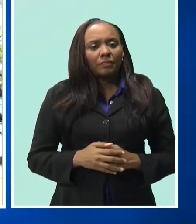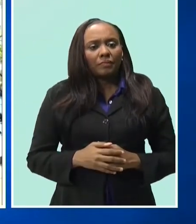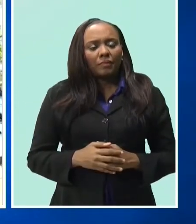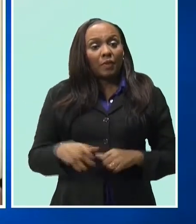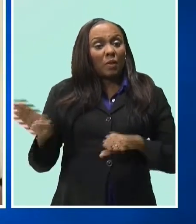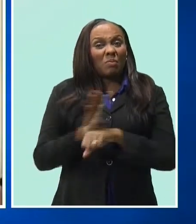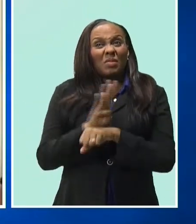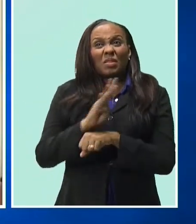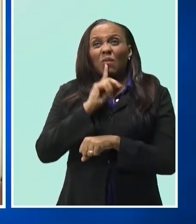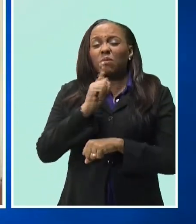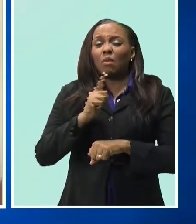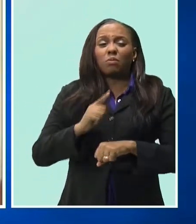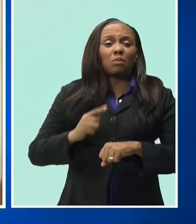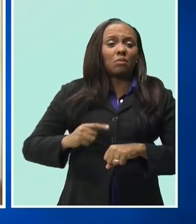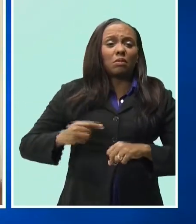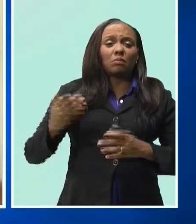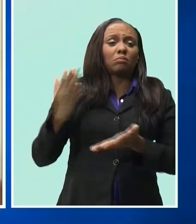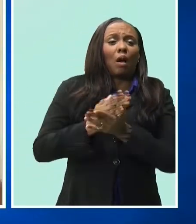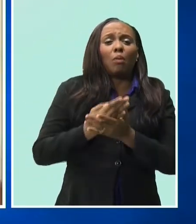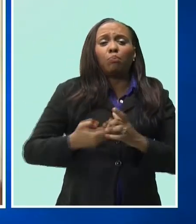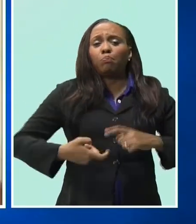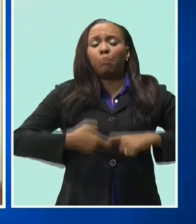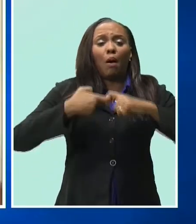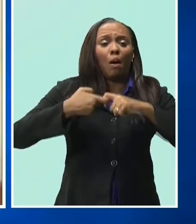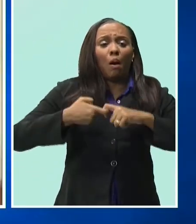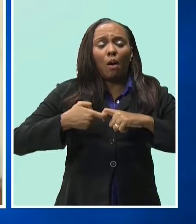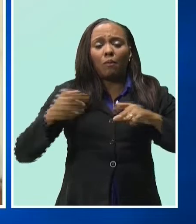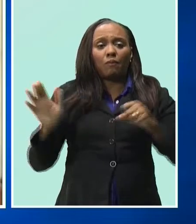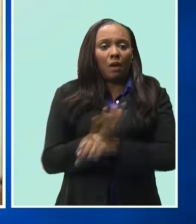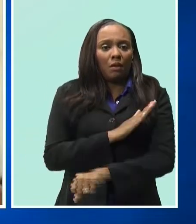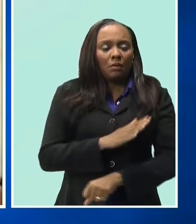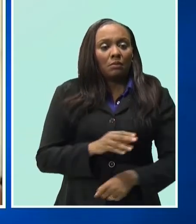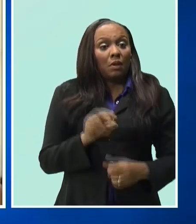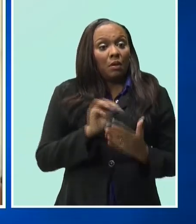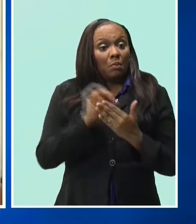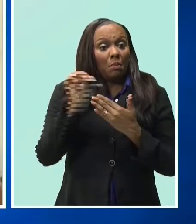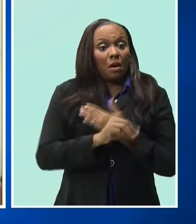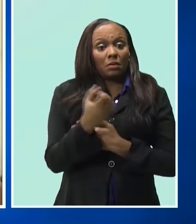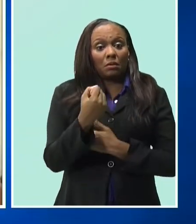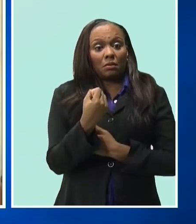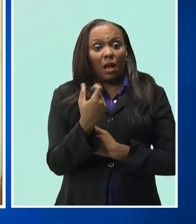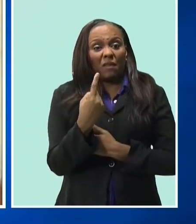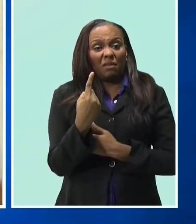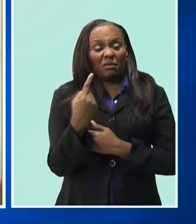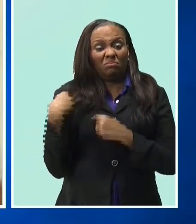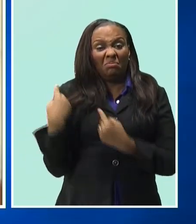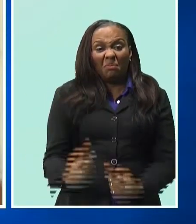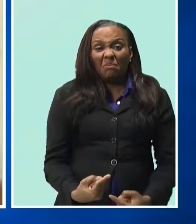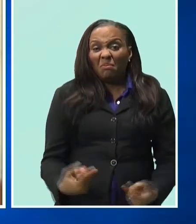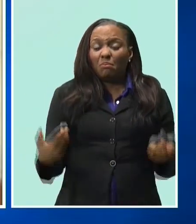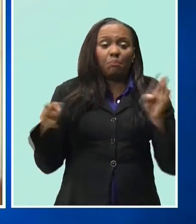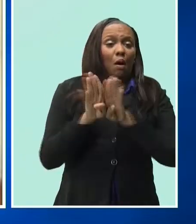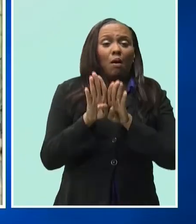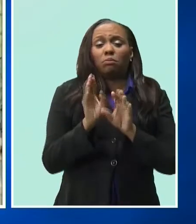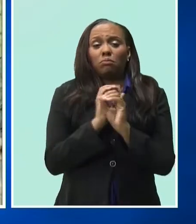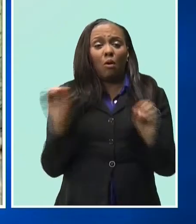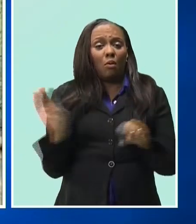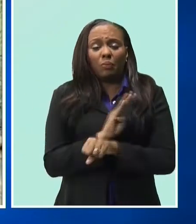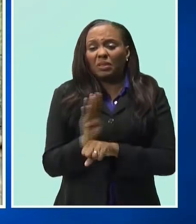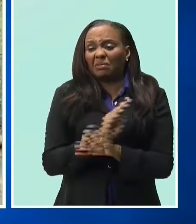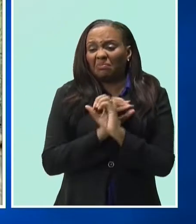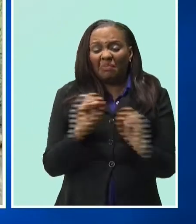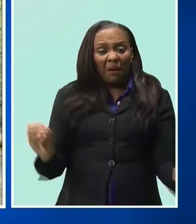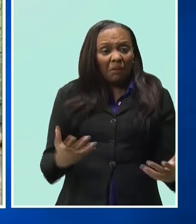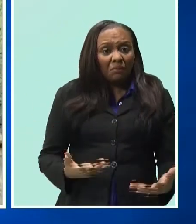business totally. Since the 11th of March, we have closed the gates. So absolutely no business is happening here. For